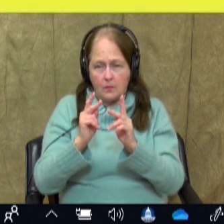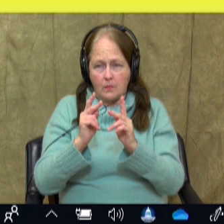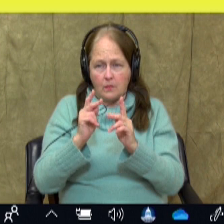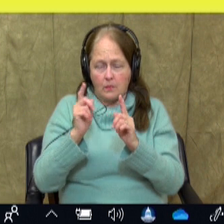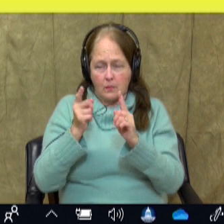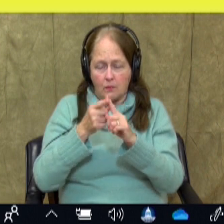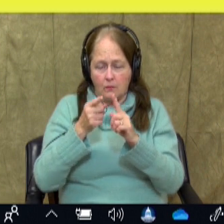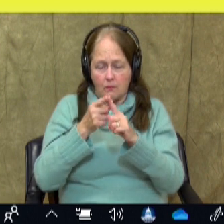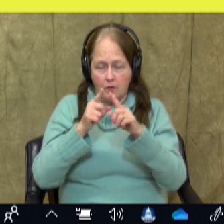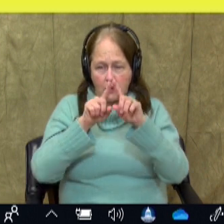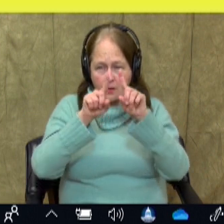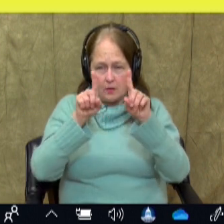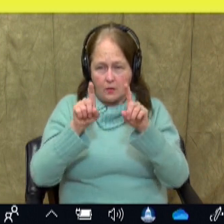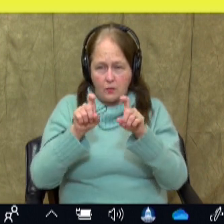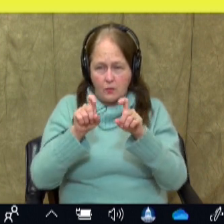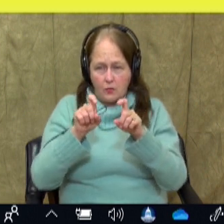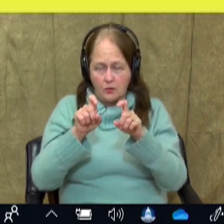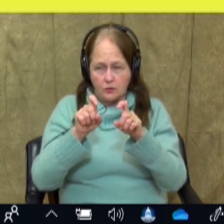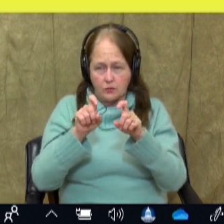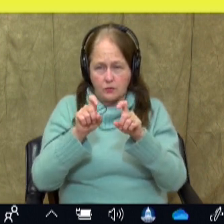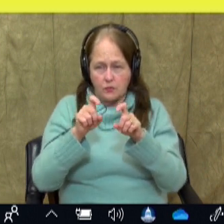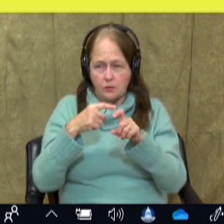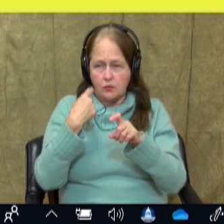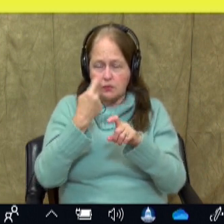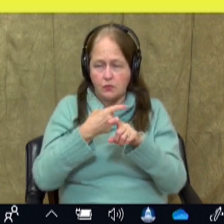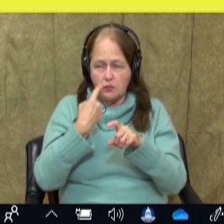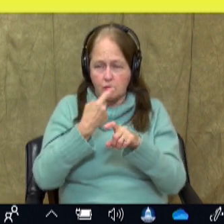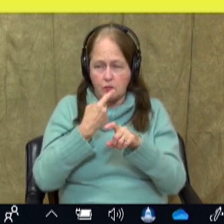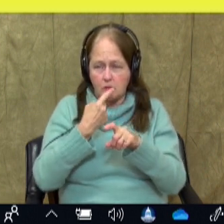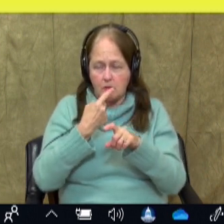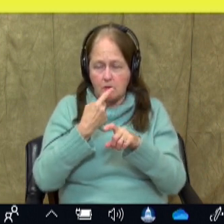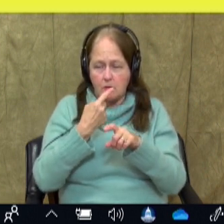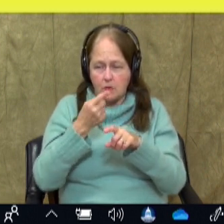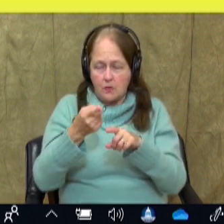the first question says, who is